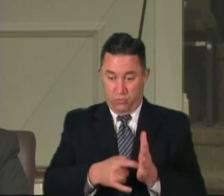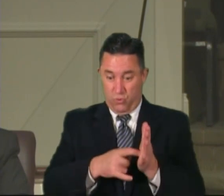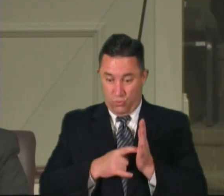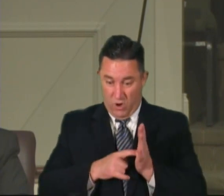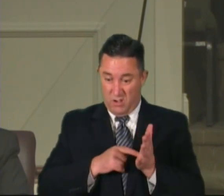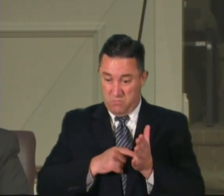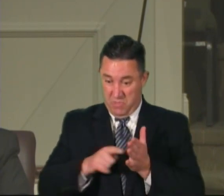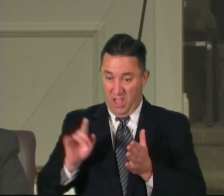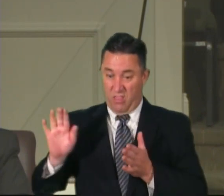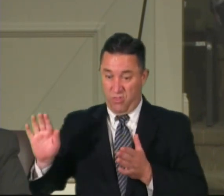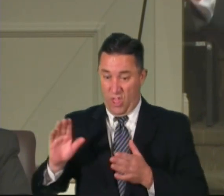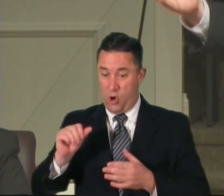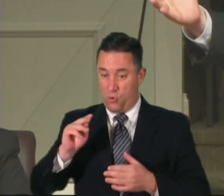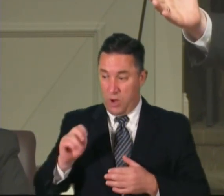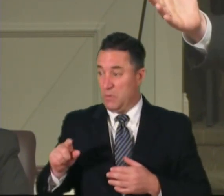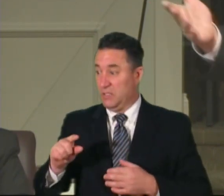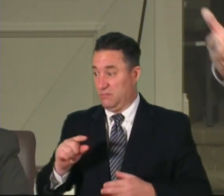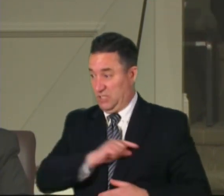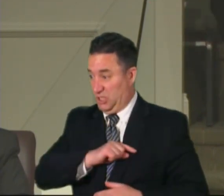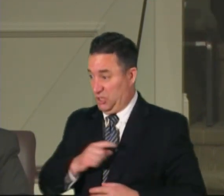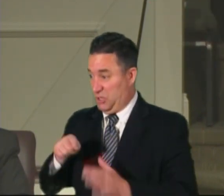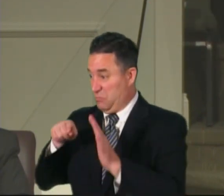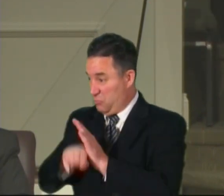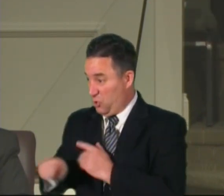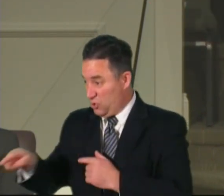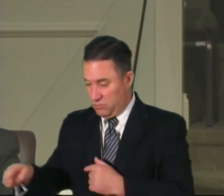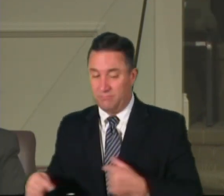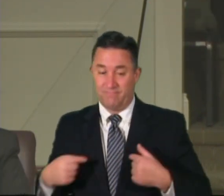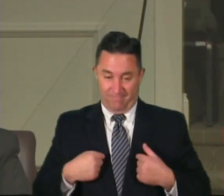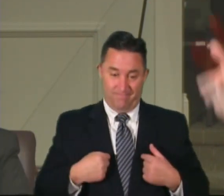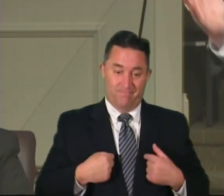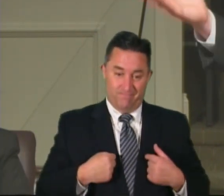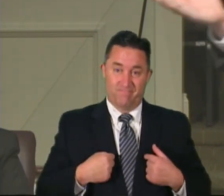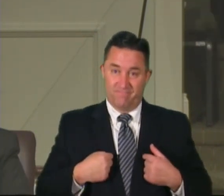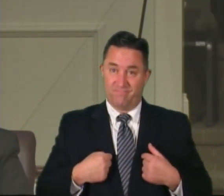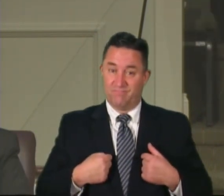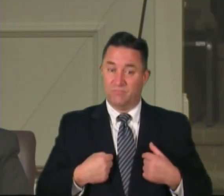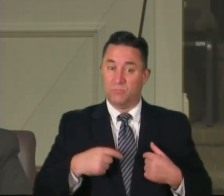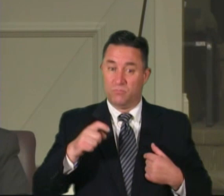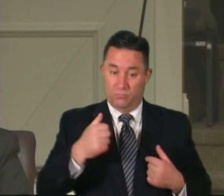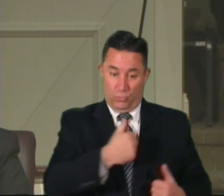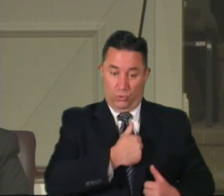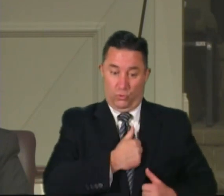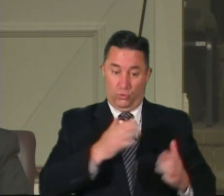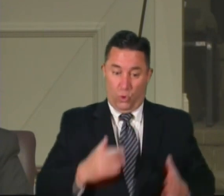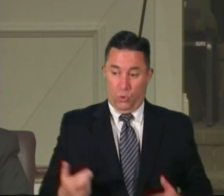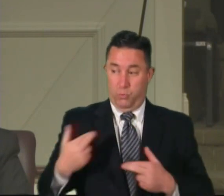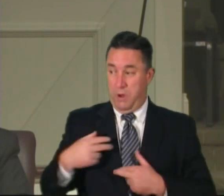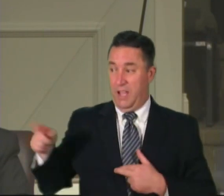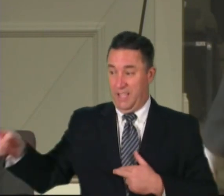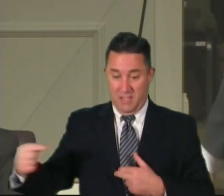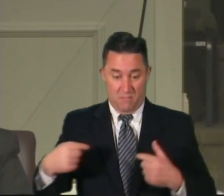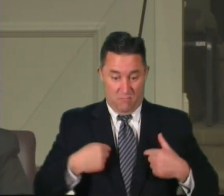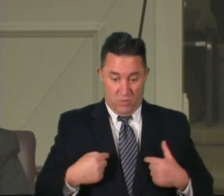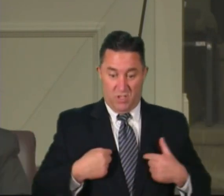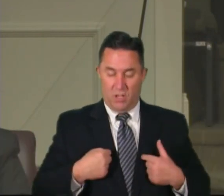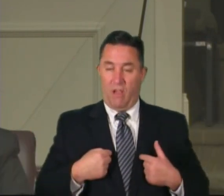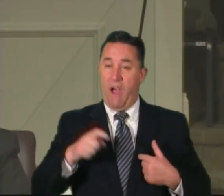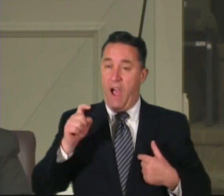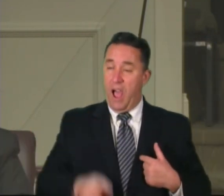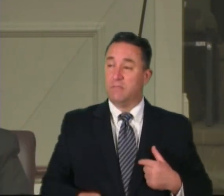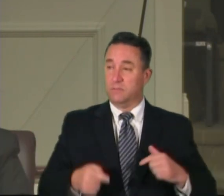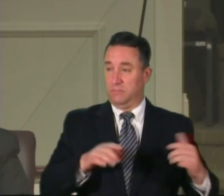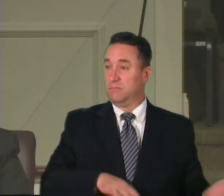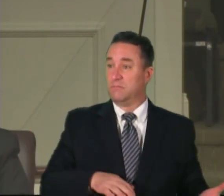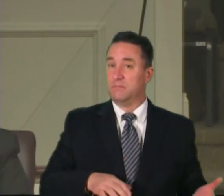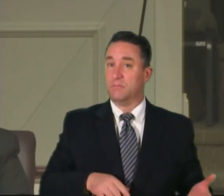to pay. If they were guilty of murder, then that's exactly the price that they were having to pay. The soldier who was responsible for them would have to pay